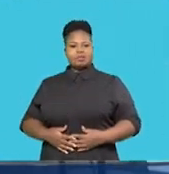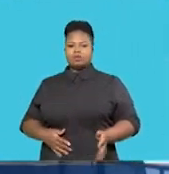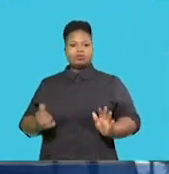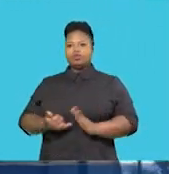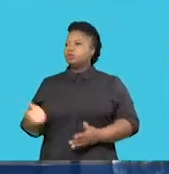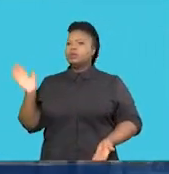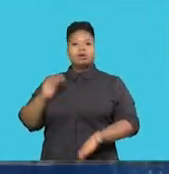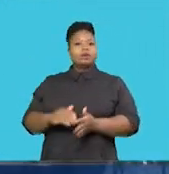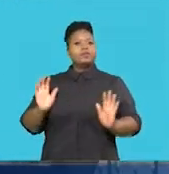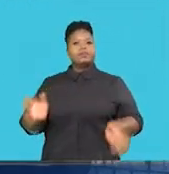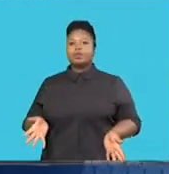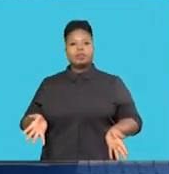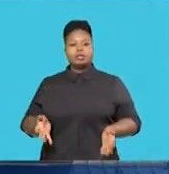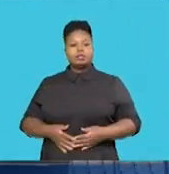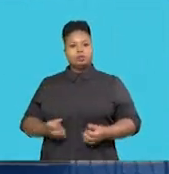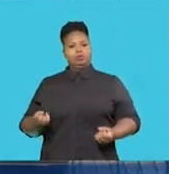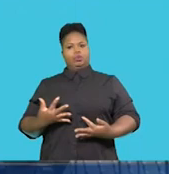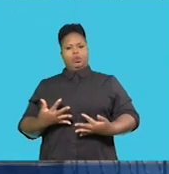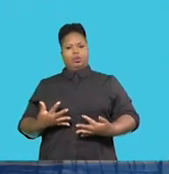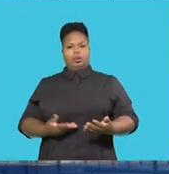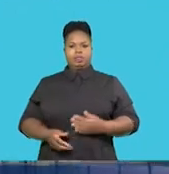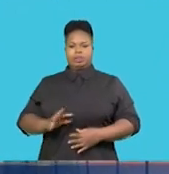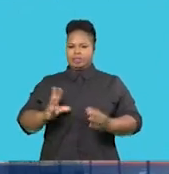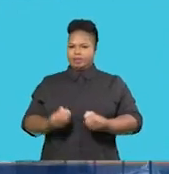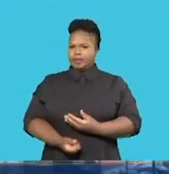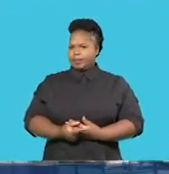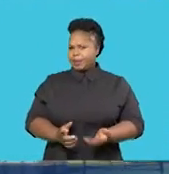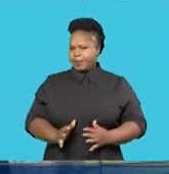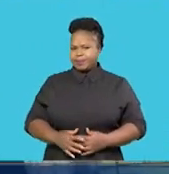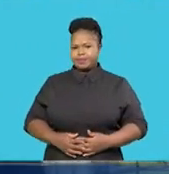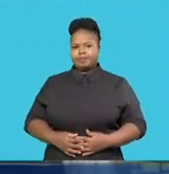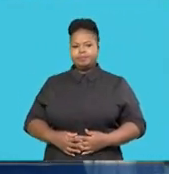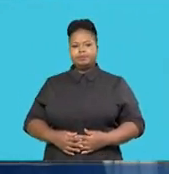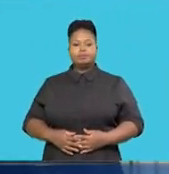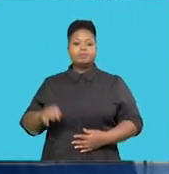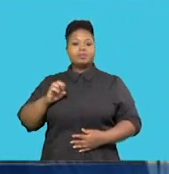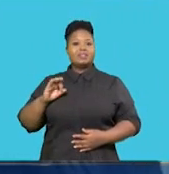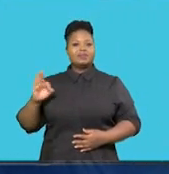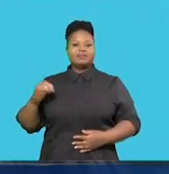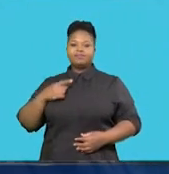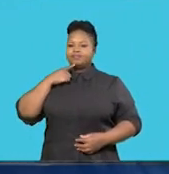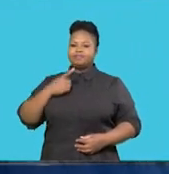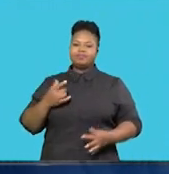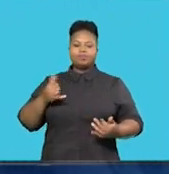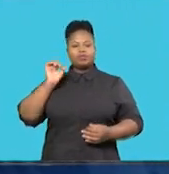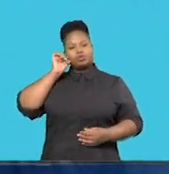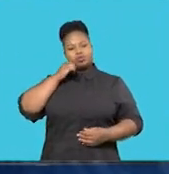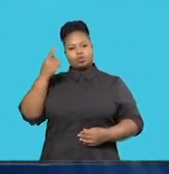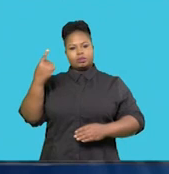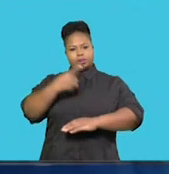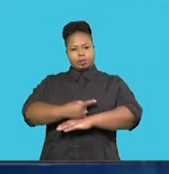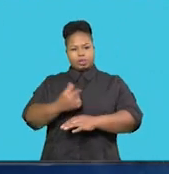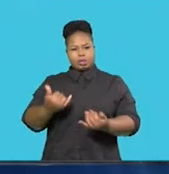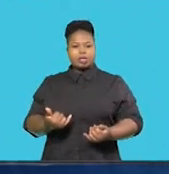not just to come and then be shocked with how everything unfolds. EFF ithi ilanga langomso lomsitho